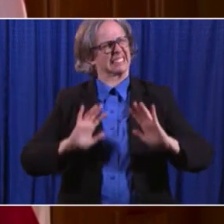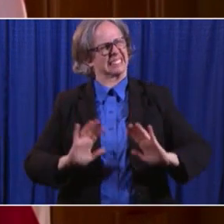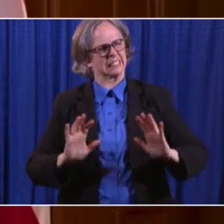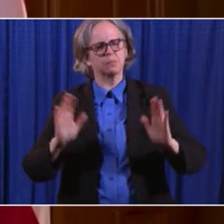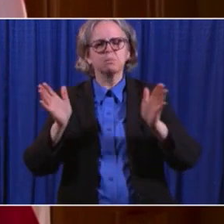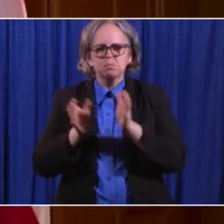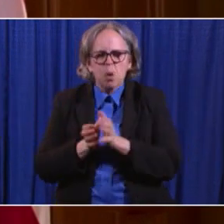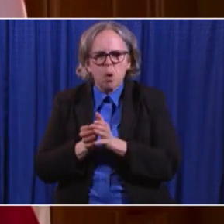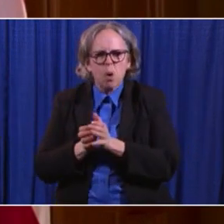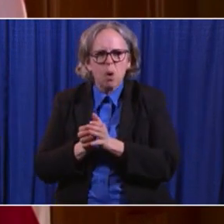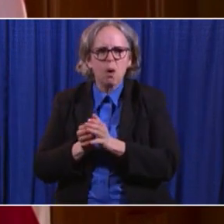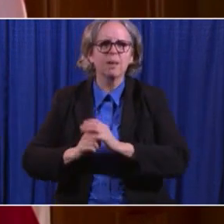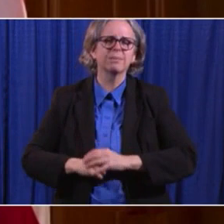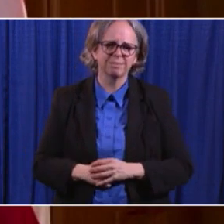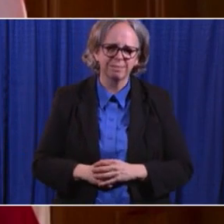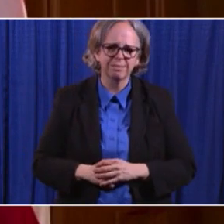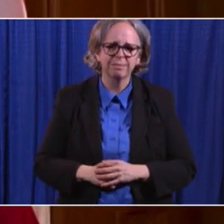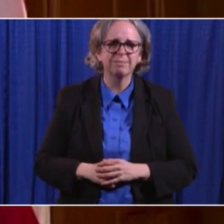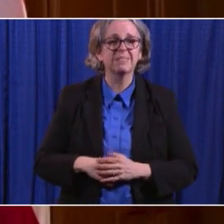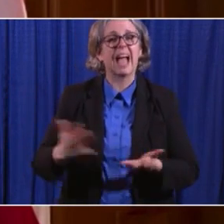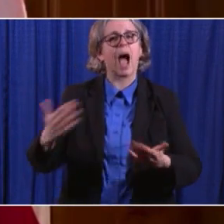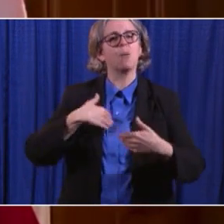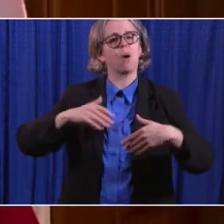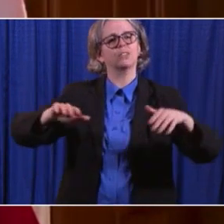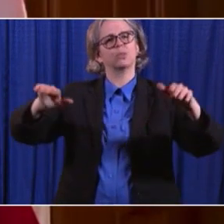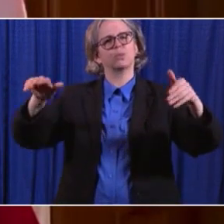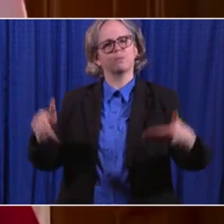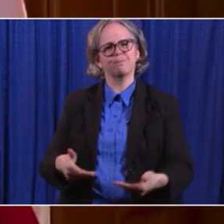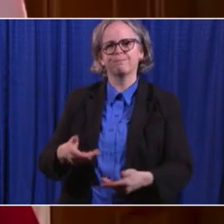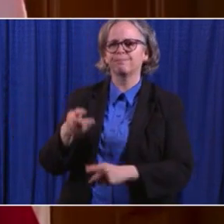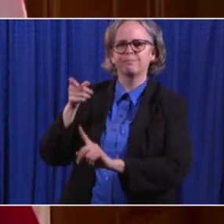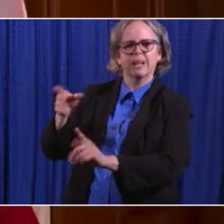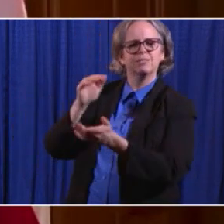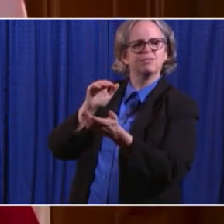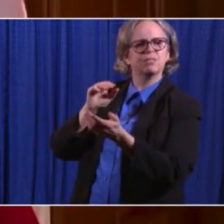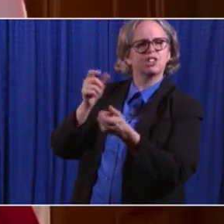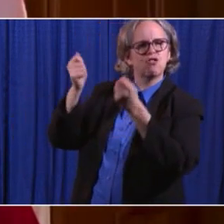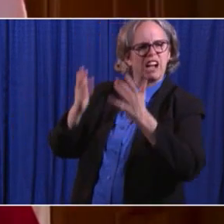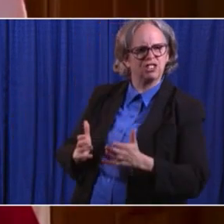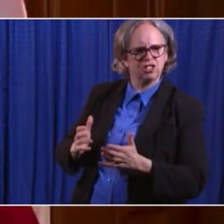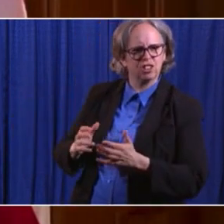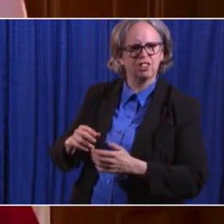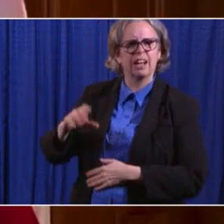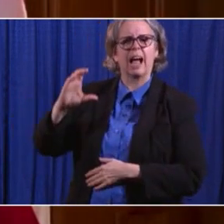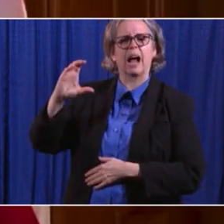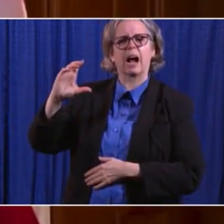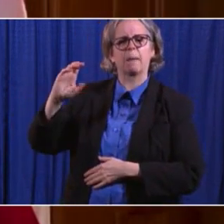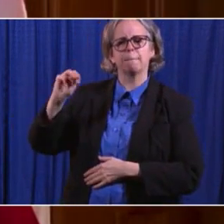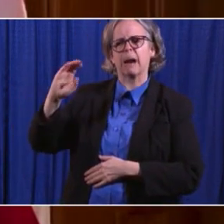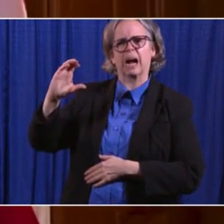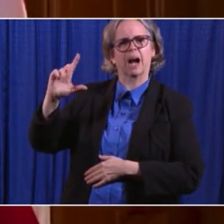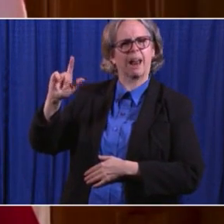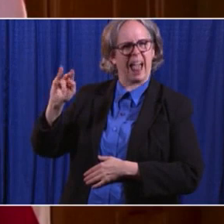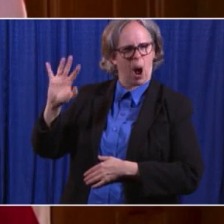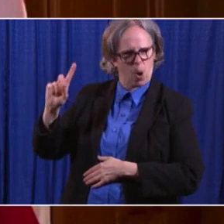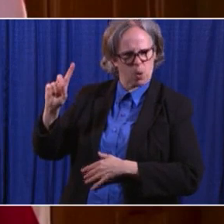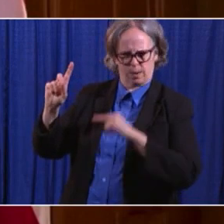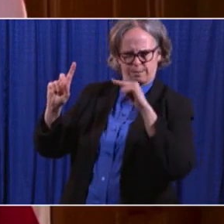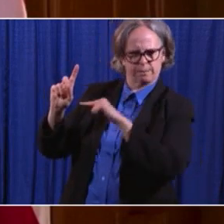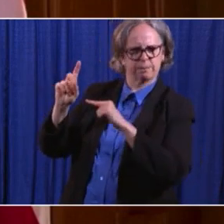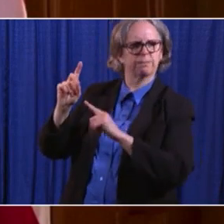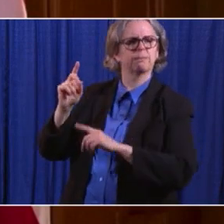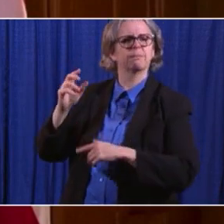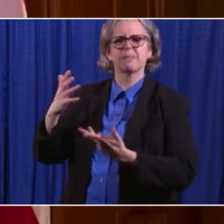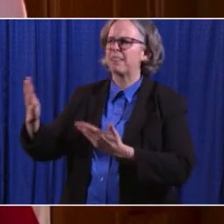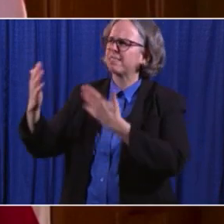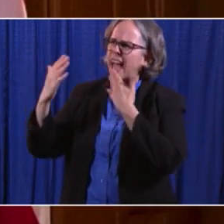now go to Director McLeod. Director, thank you for joining with us, and we'll go from you, and you can talk a little bit about